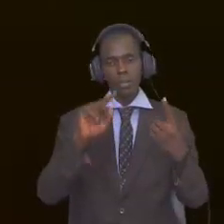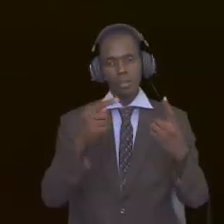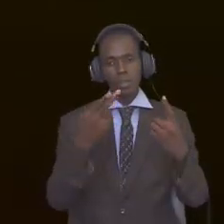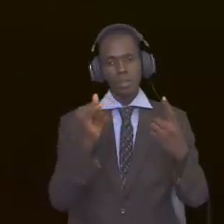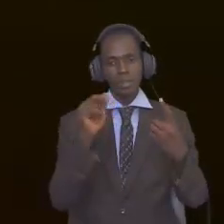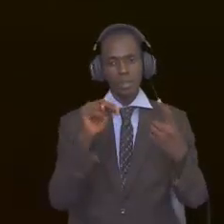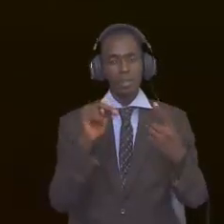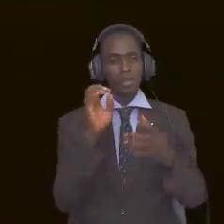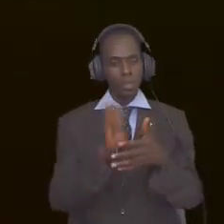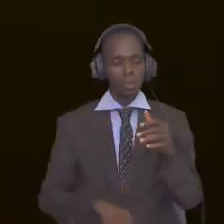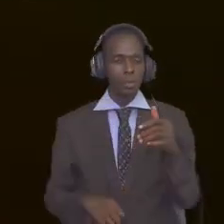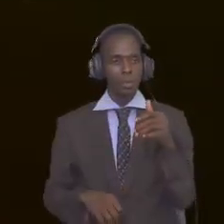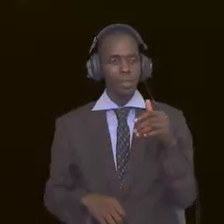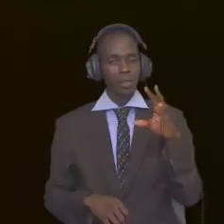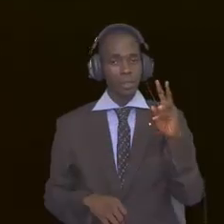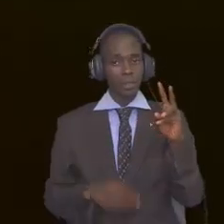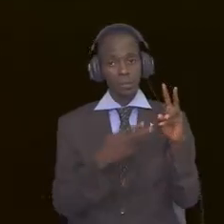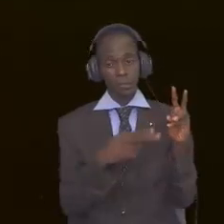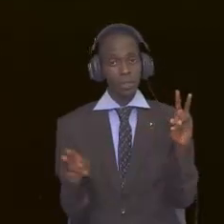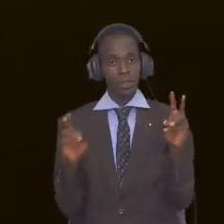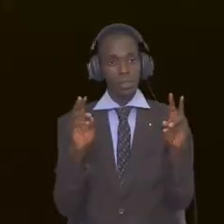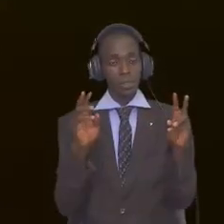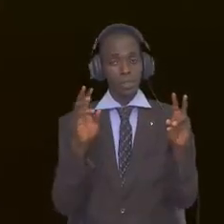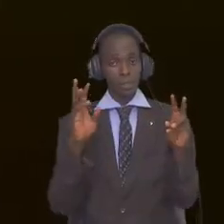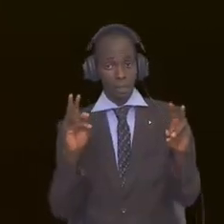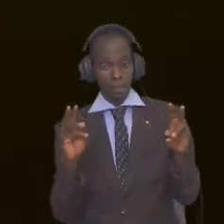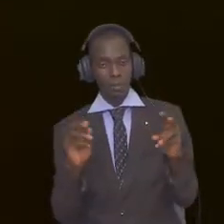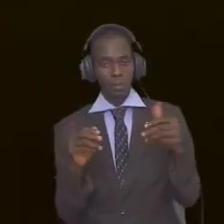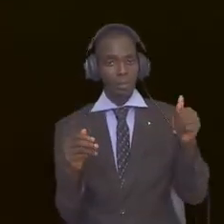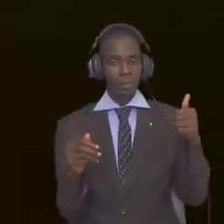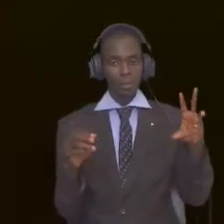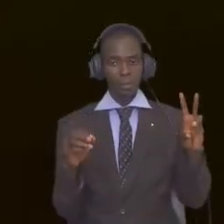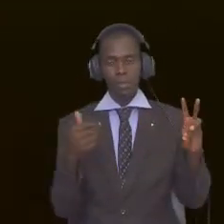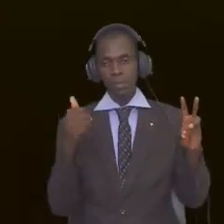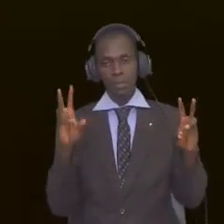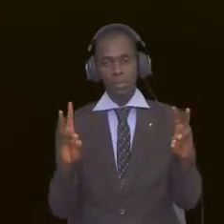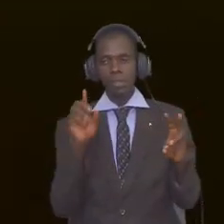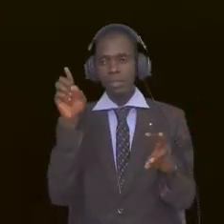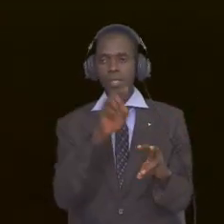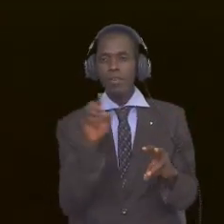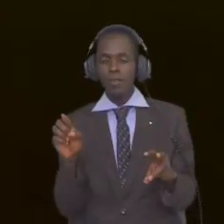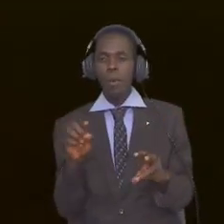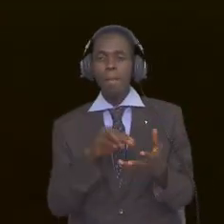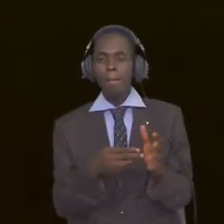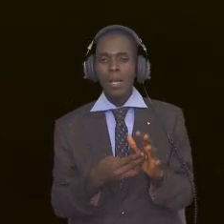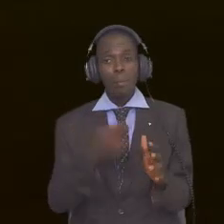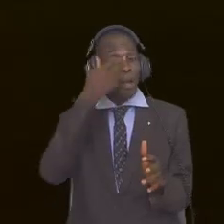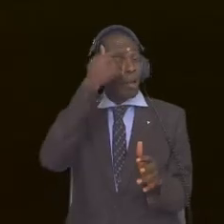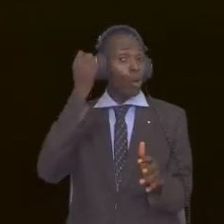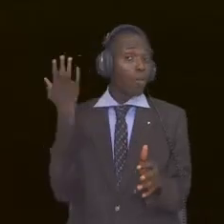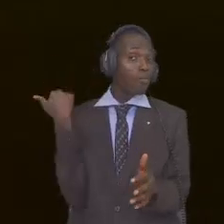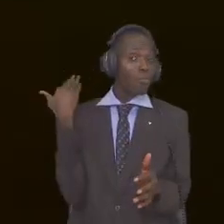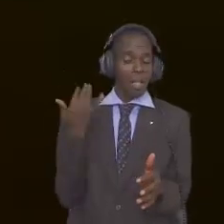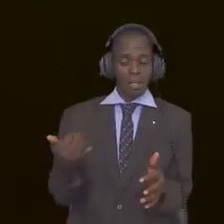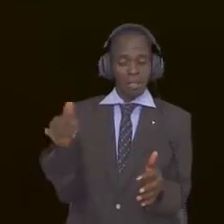part, therefore, therefore means because they refresh my spirit and yours, because they